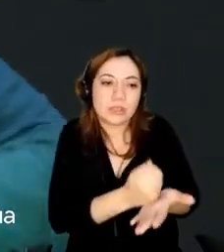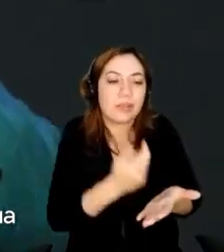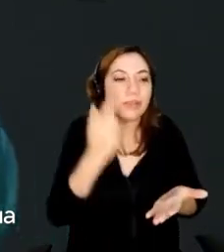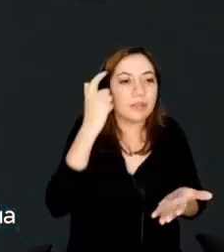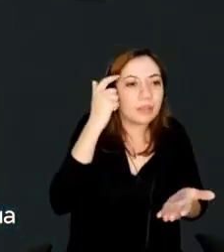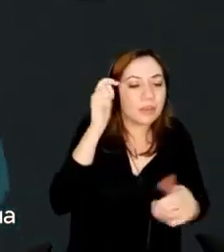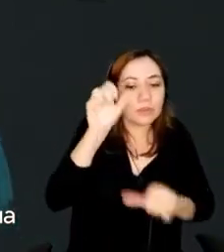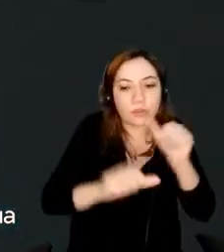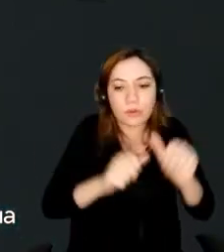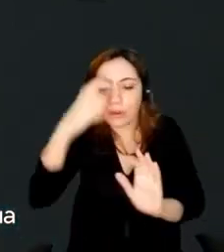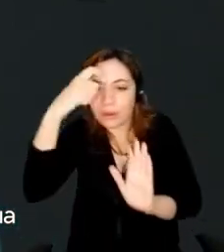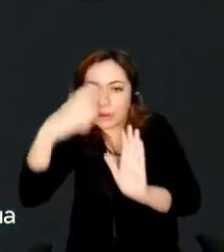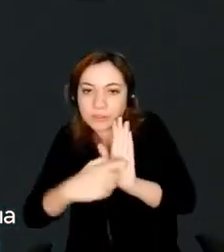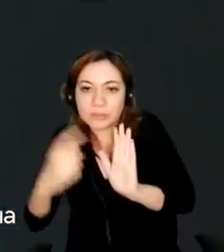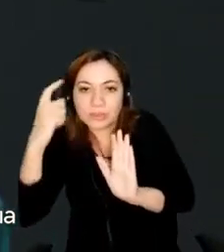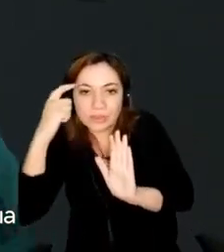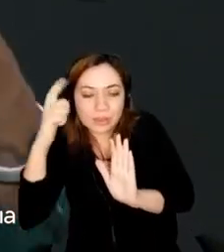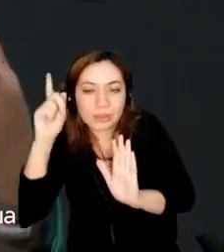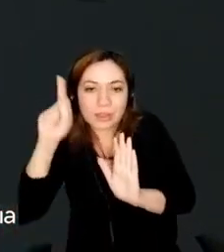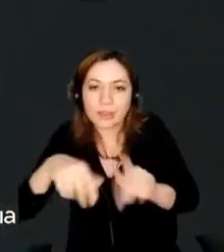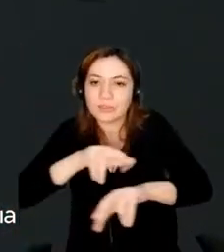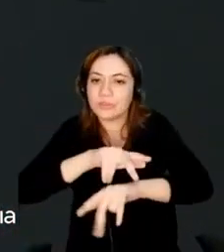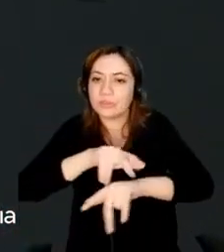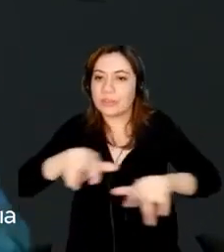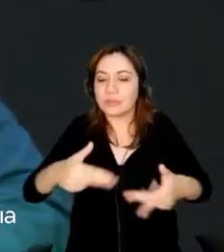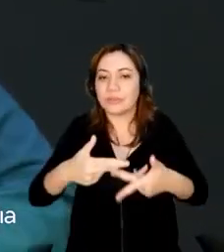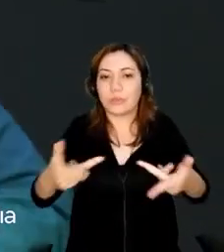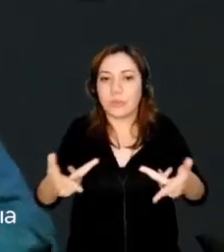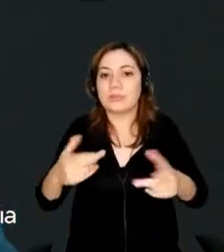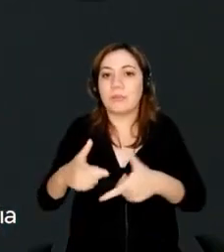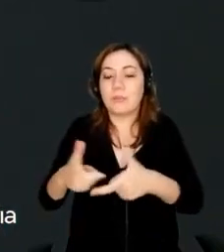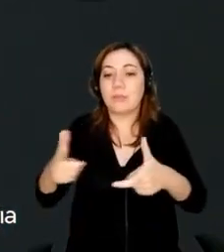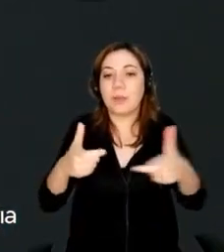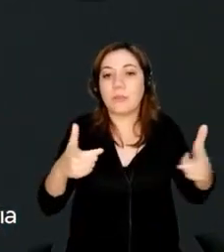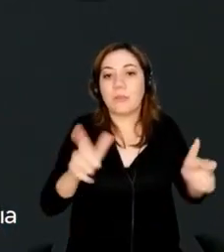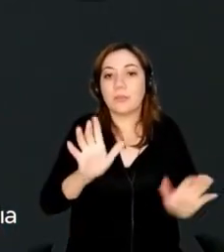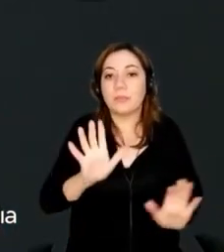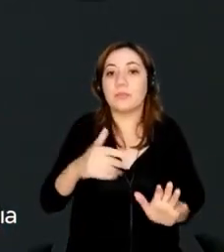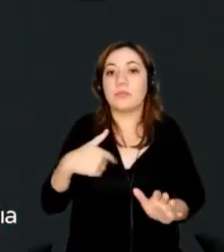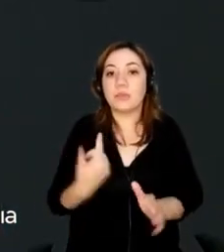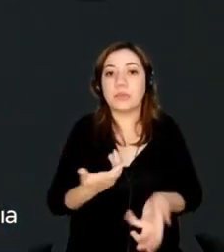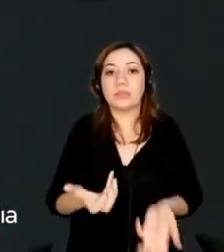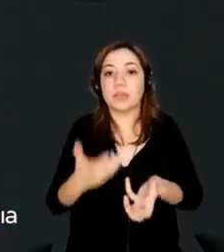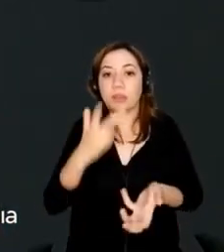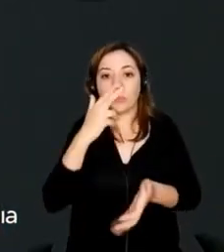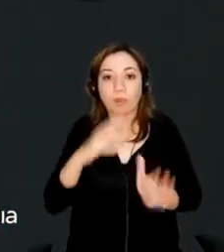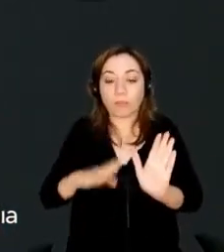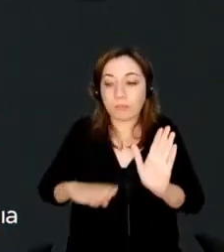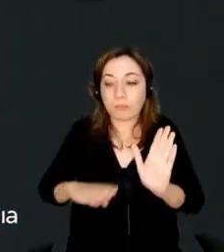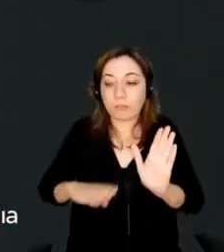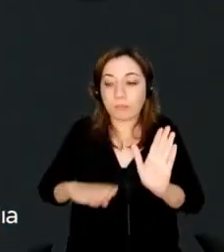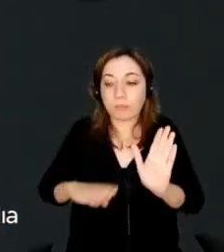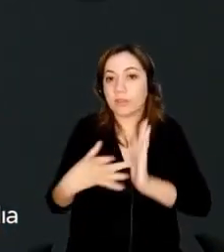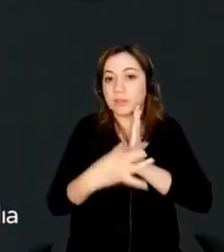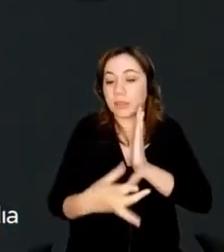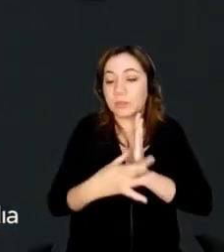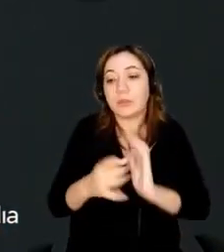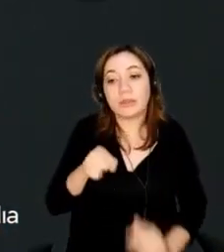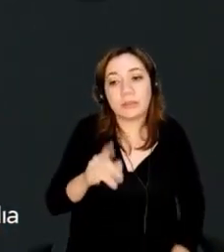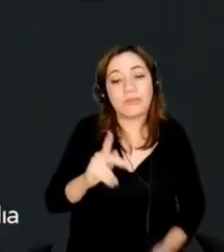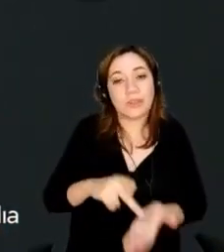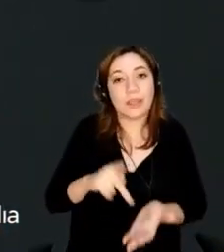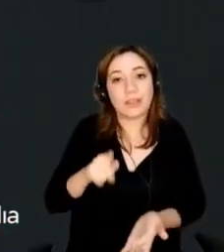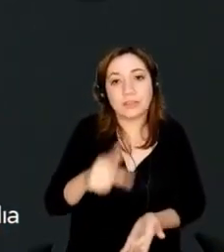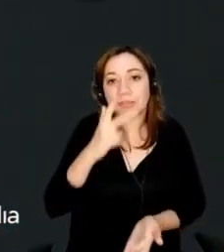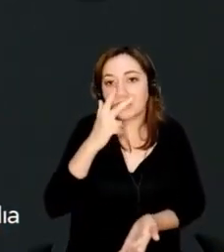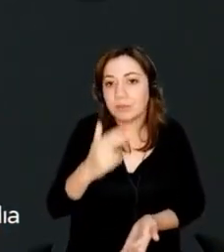there. And it is an area that we're looking at because we want to augment our ability. And so it's quite exciting. But one of the things I think, and I'll